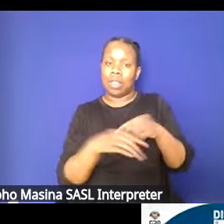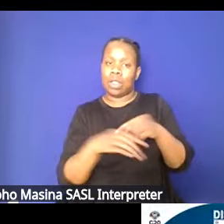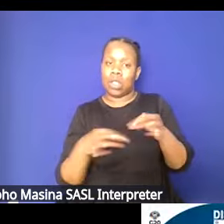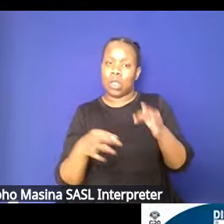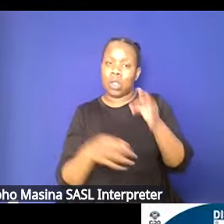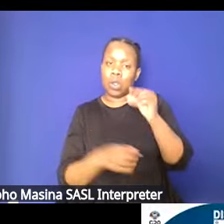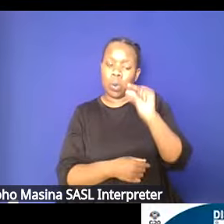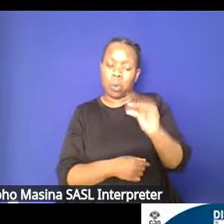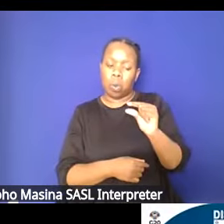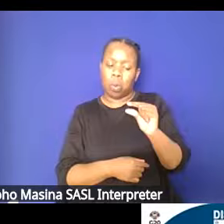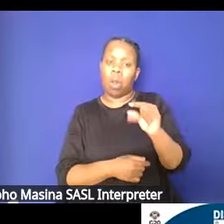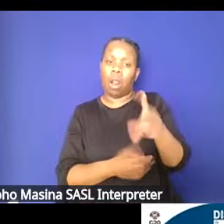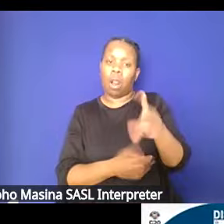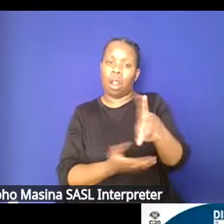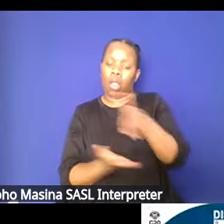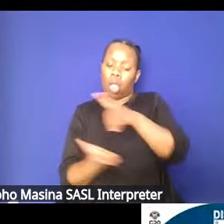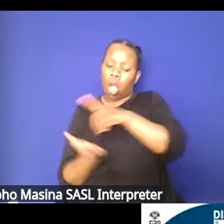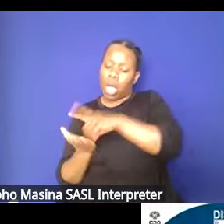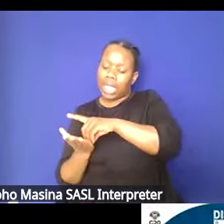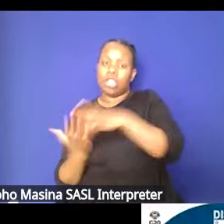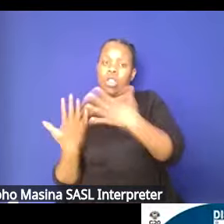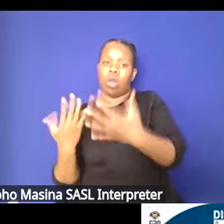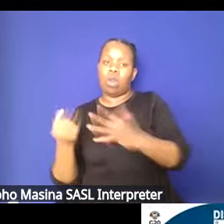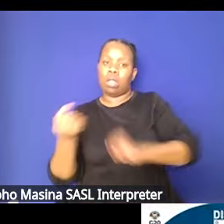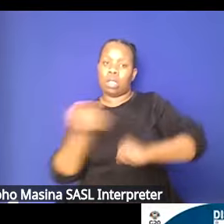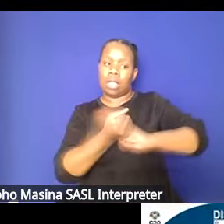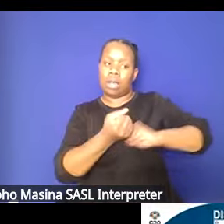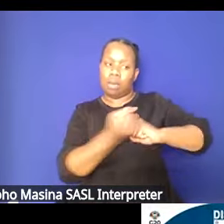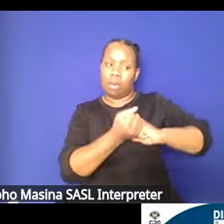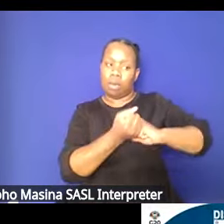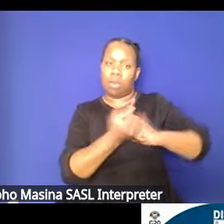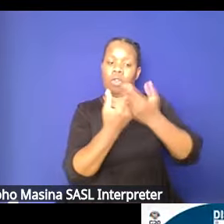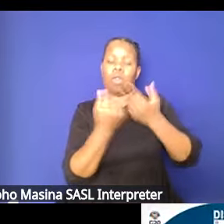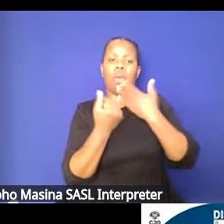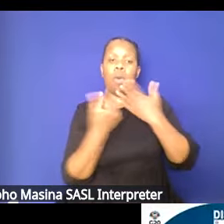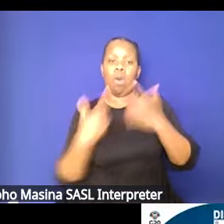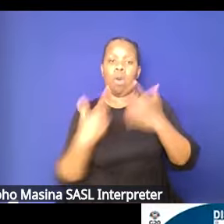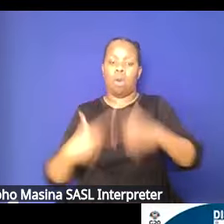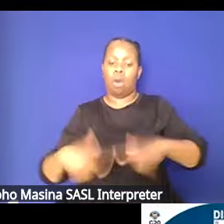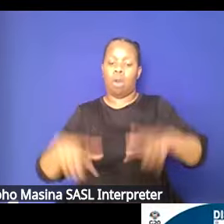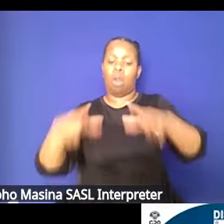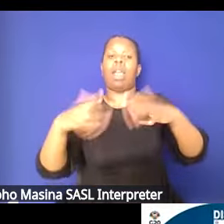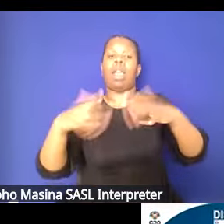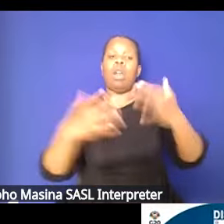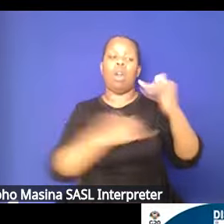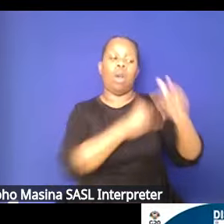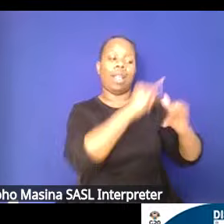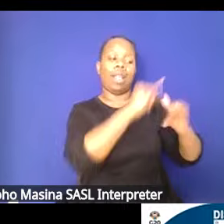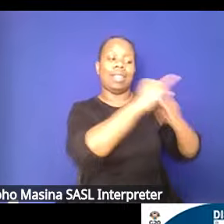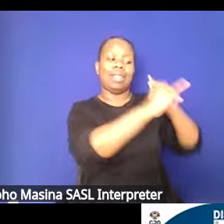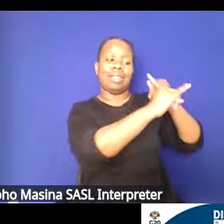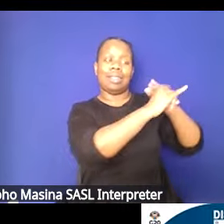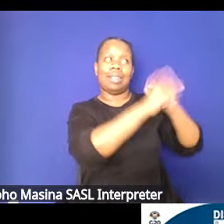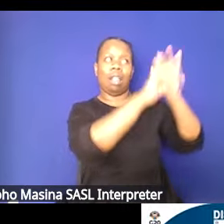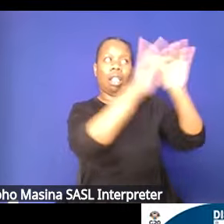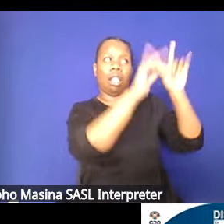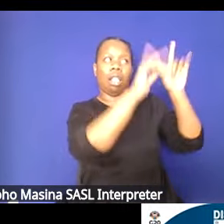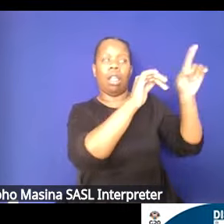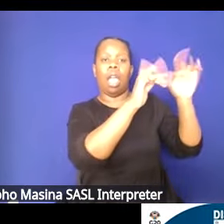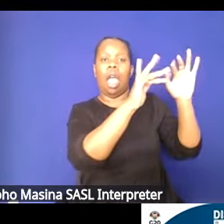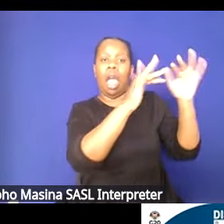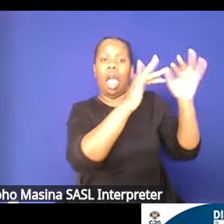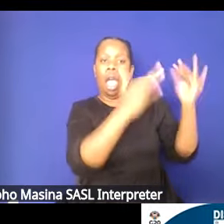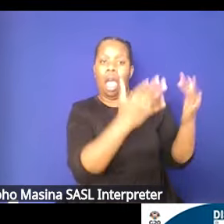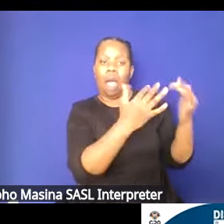financial donations or support from local or international charities, how should these